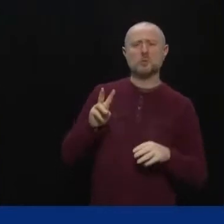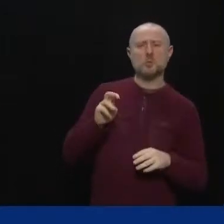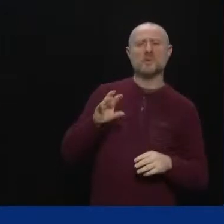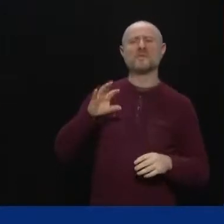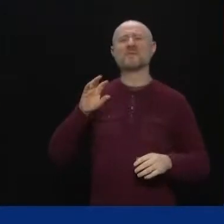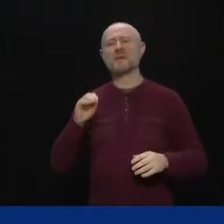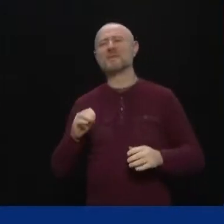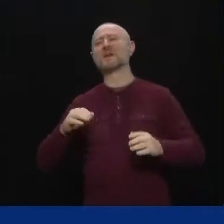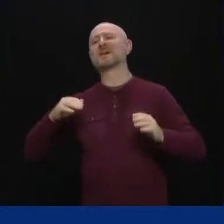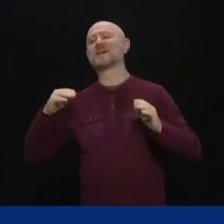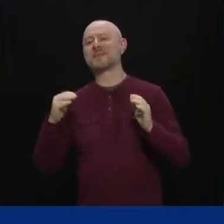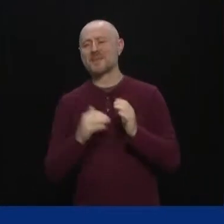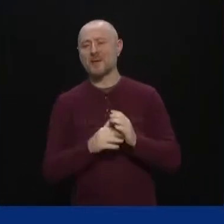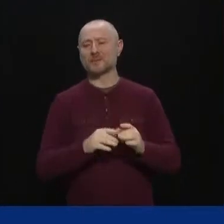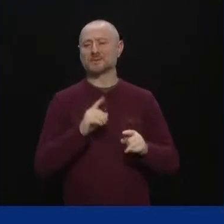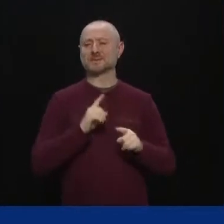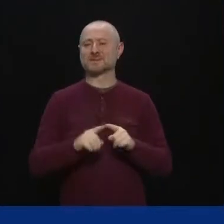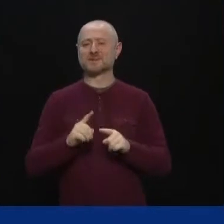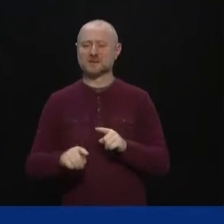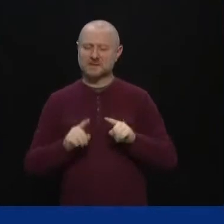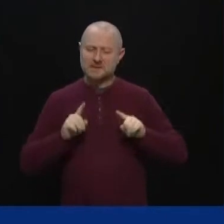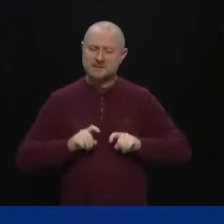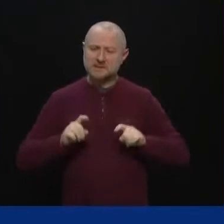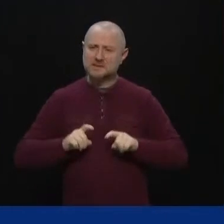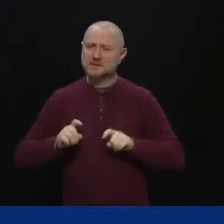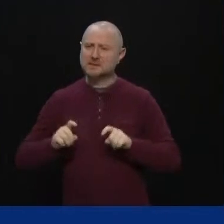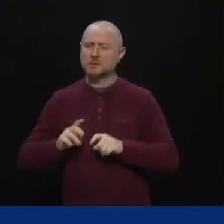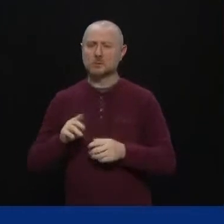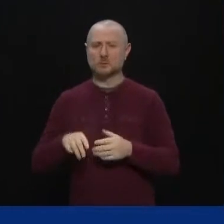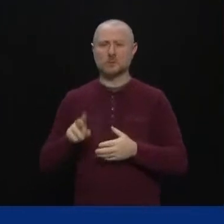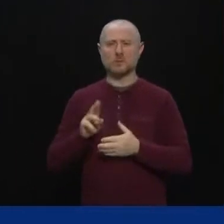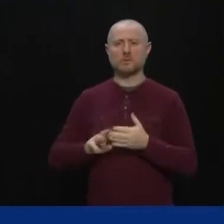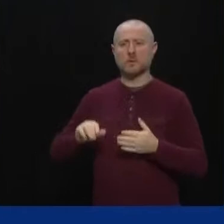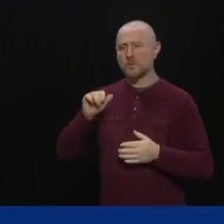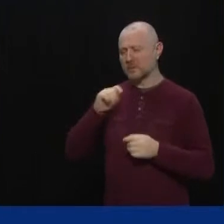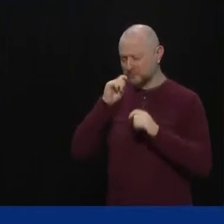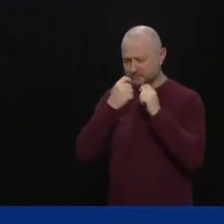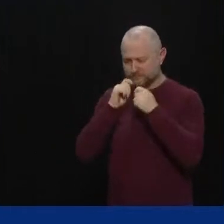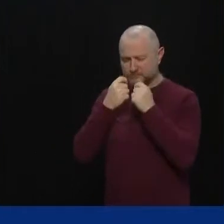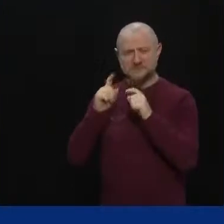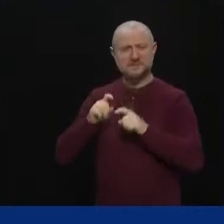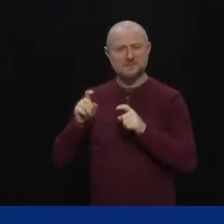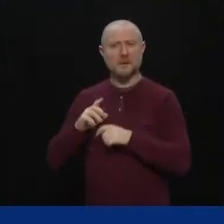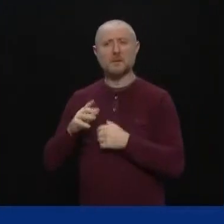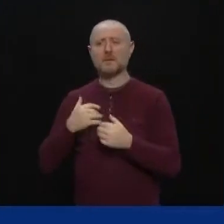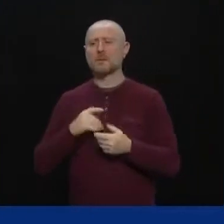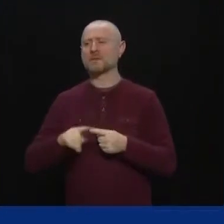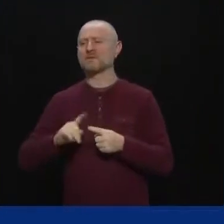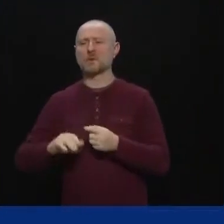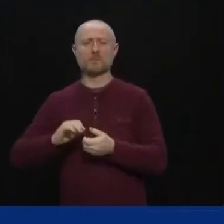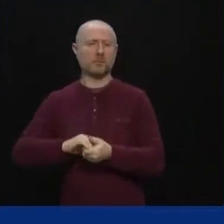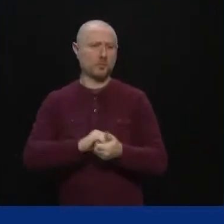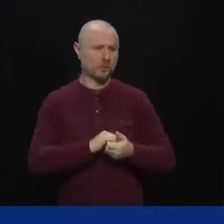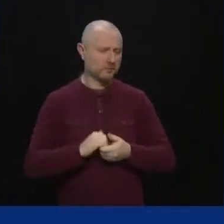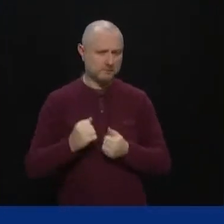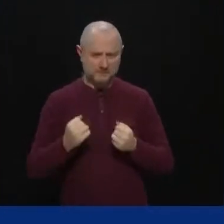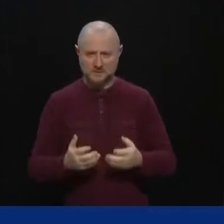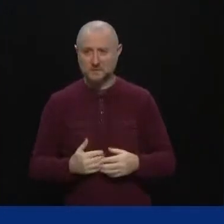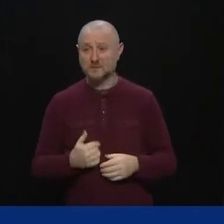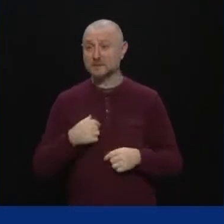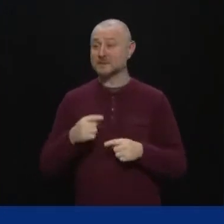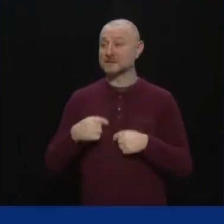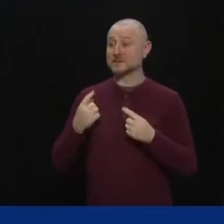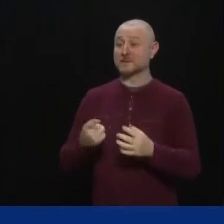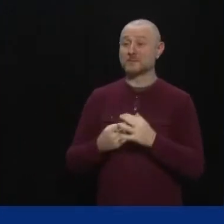250,000 saliva samples for UAlbany and numerous community partners. From the very beginning of the